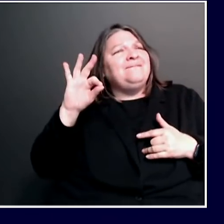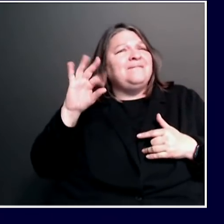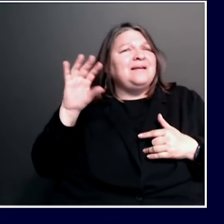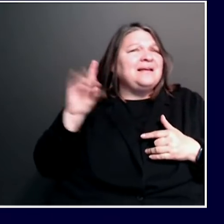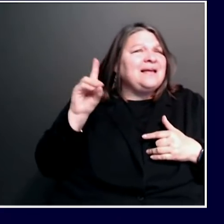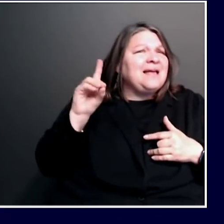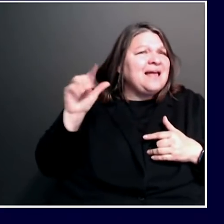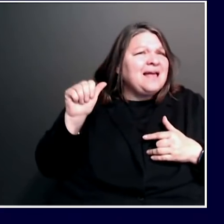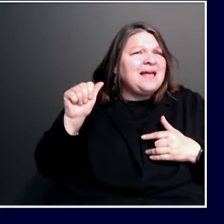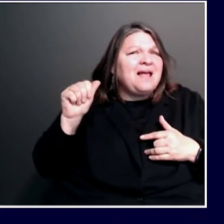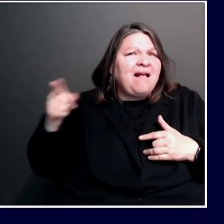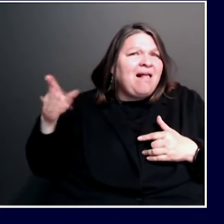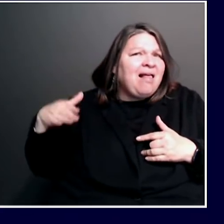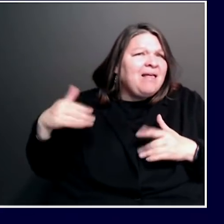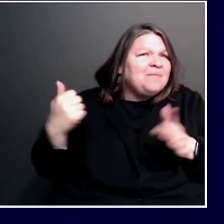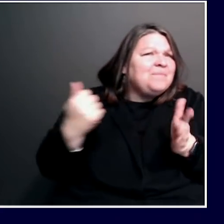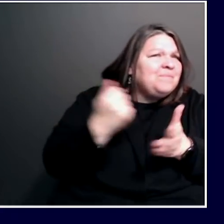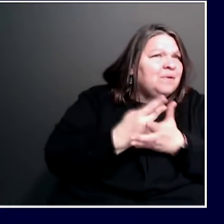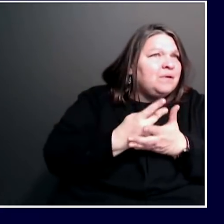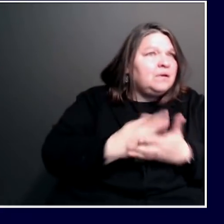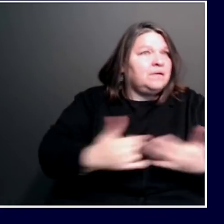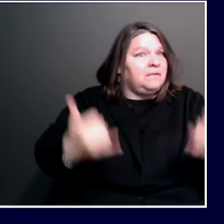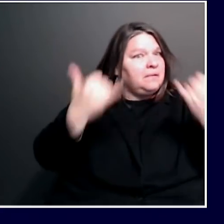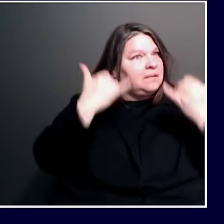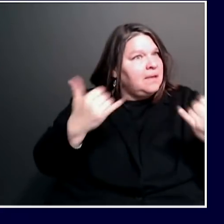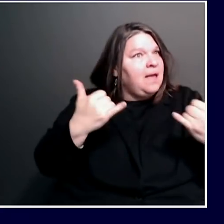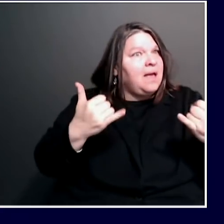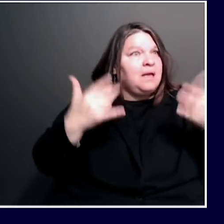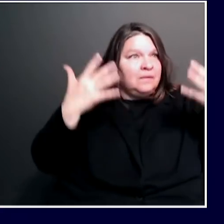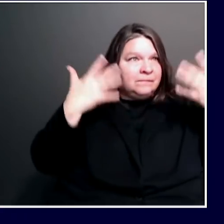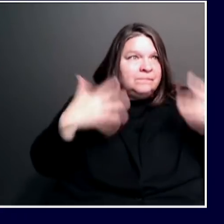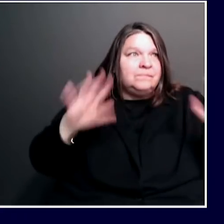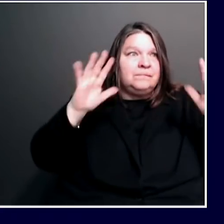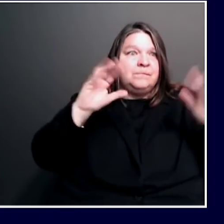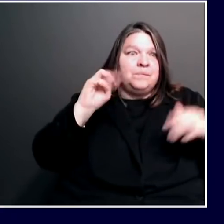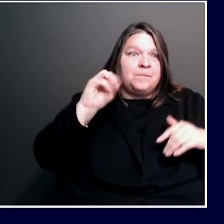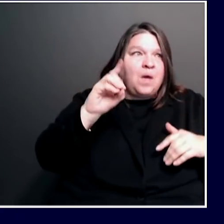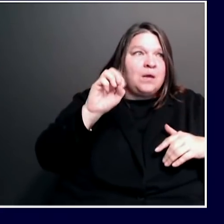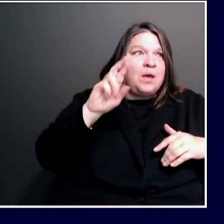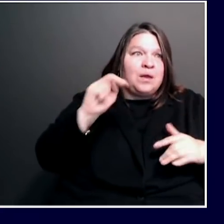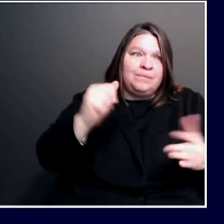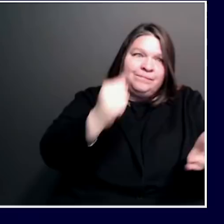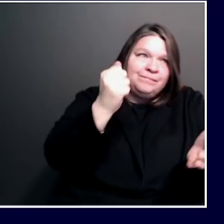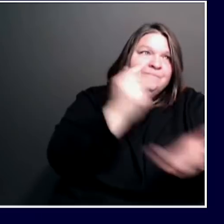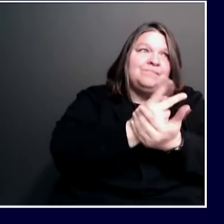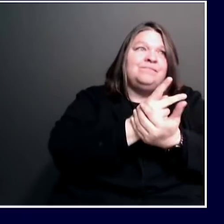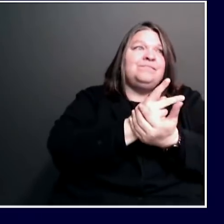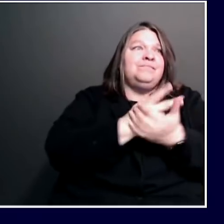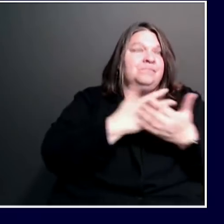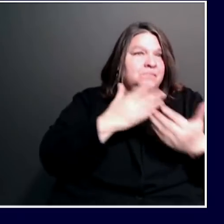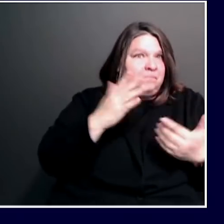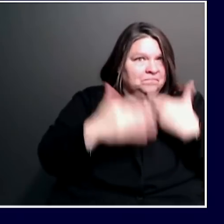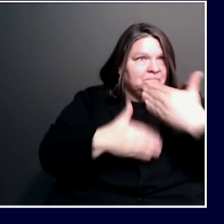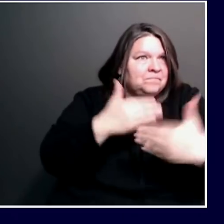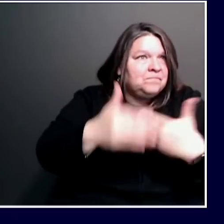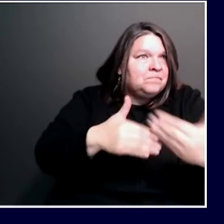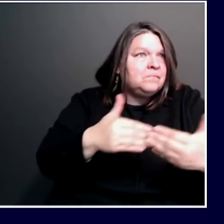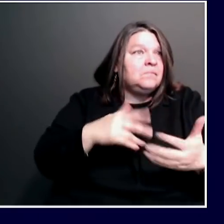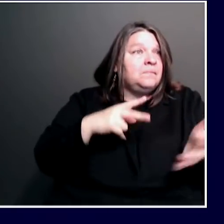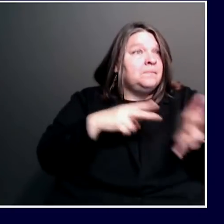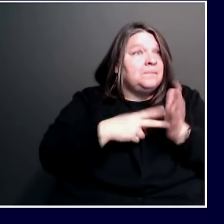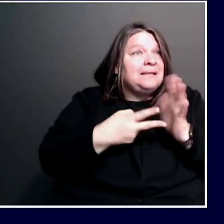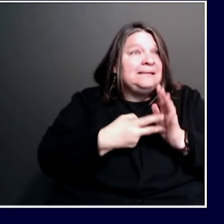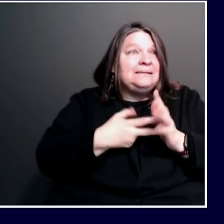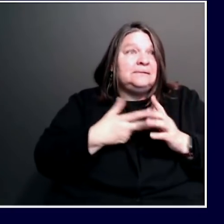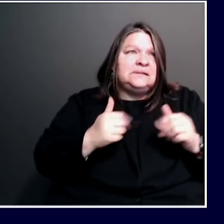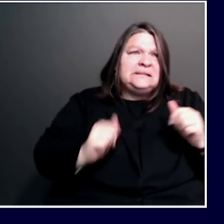that, that's the case for Moderna, are we, stepping up any kind of vaccine effort? Do you expect